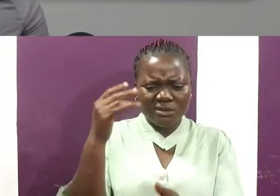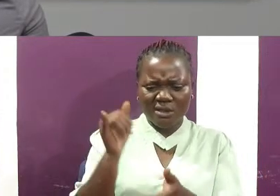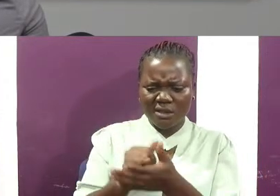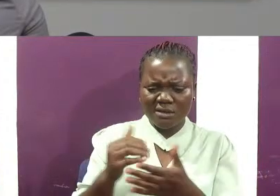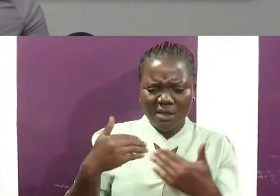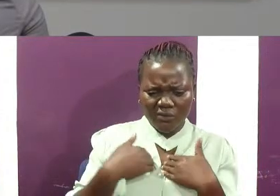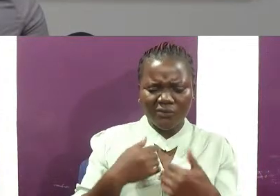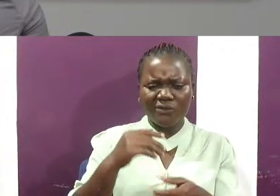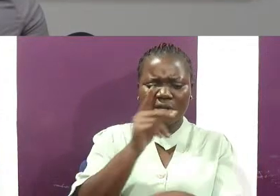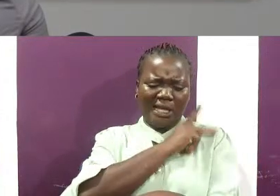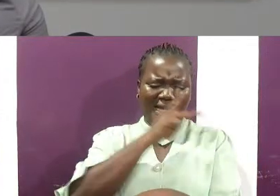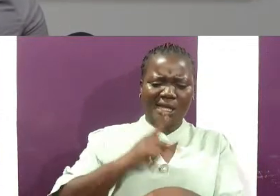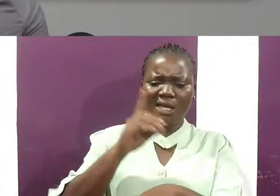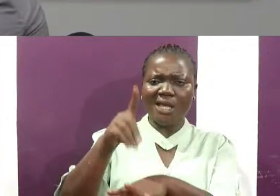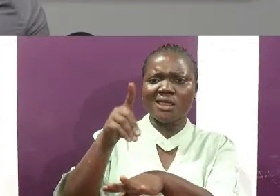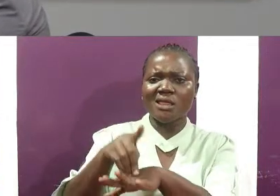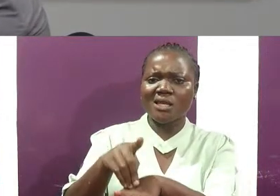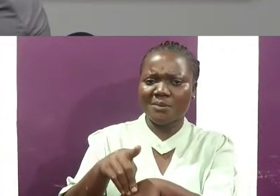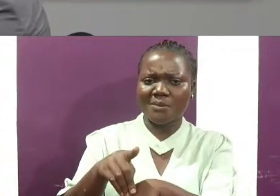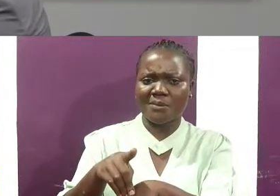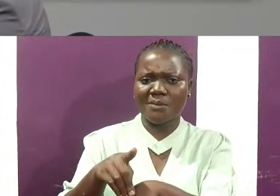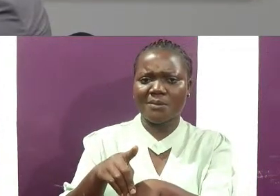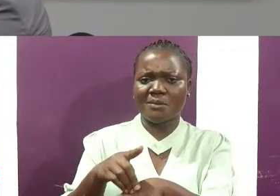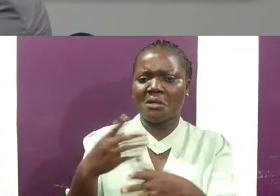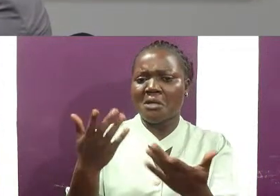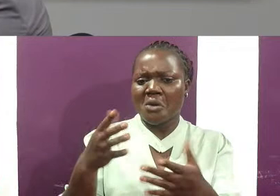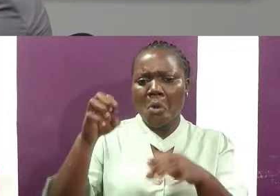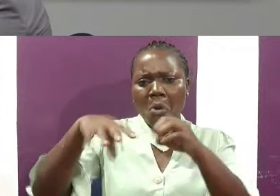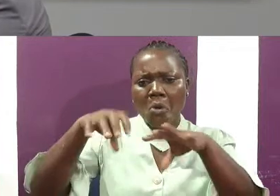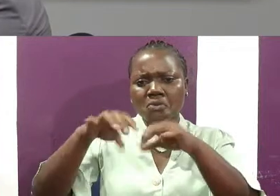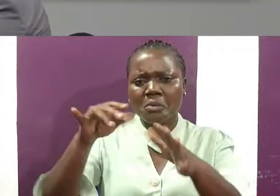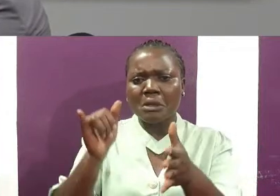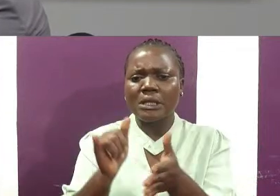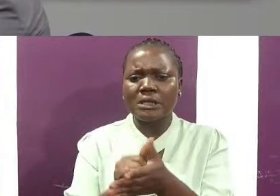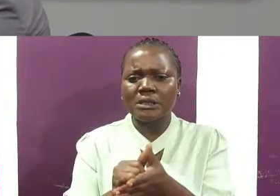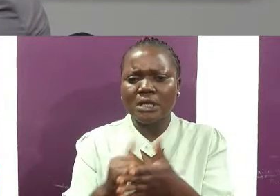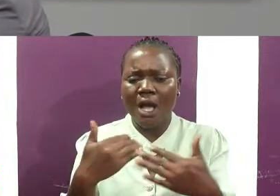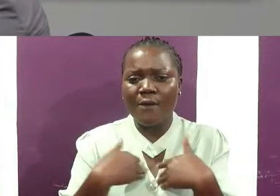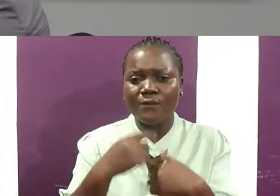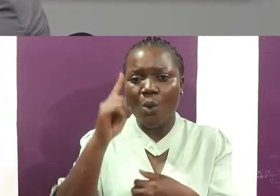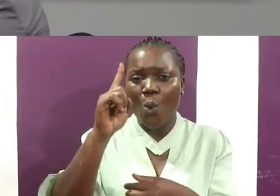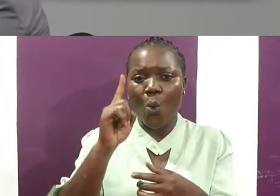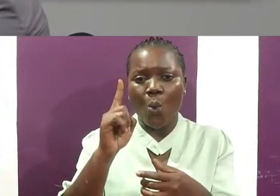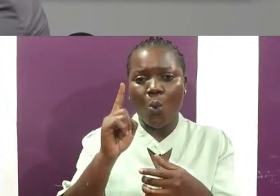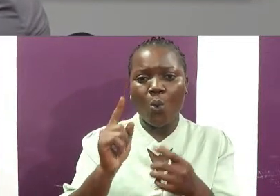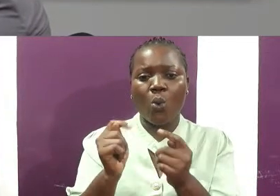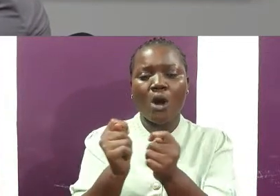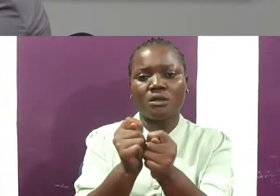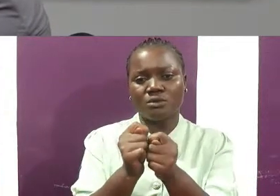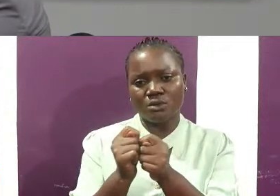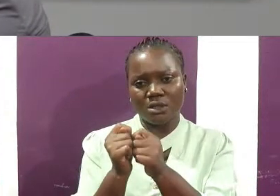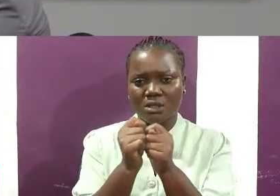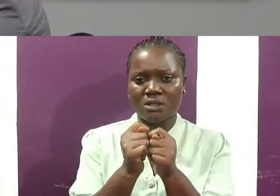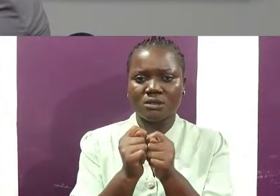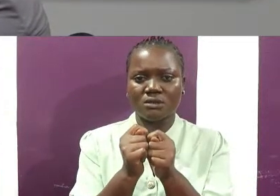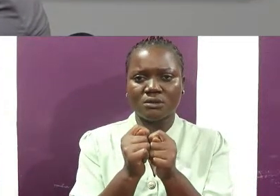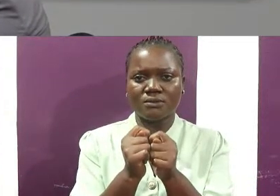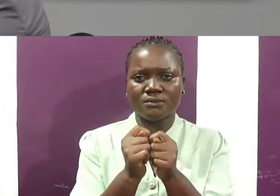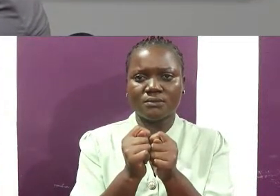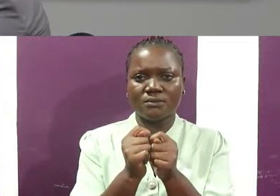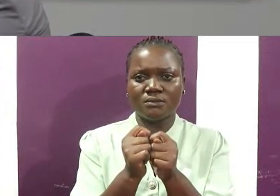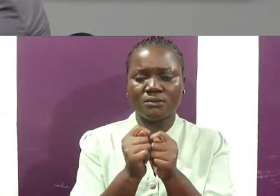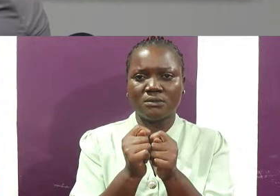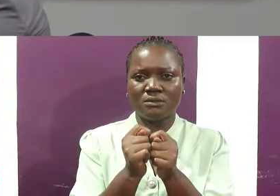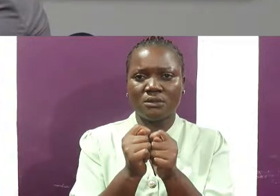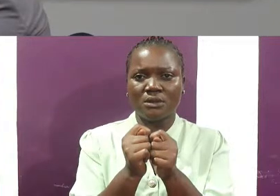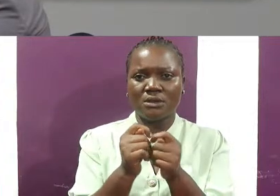so it suggests that oneness mm-hmm. that you talk about, the church, does it mean there's only